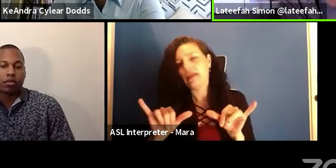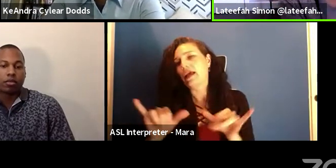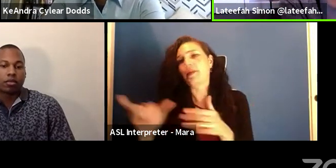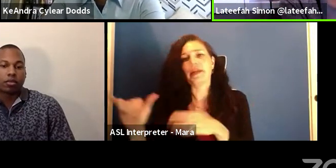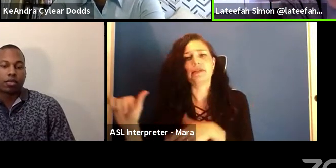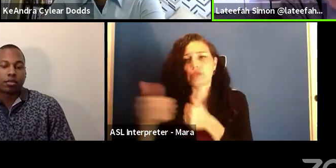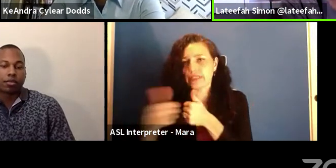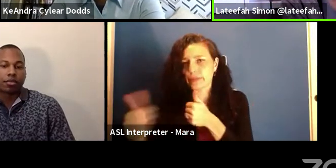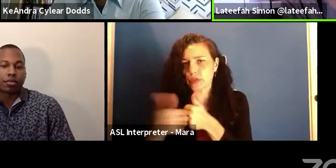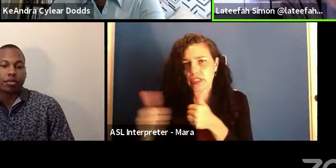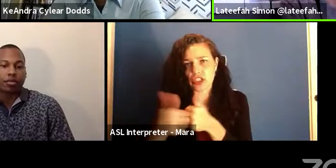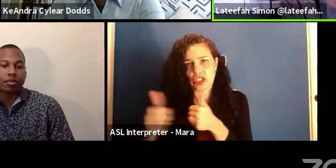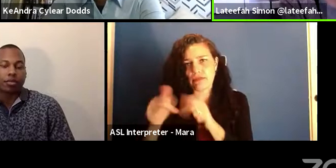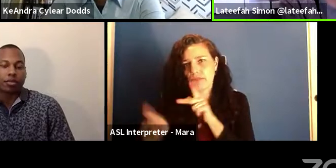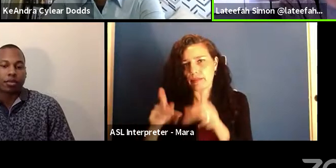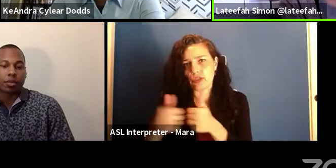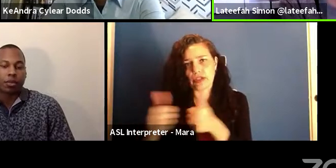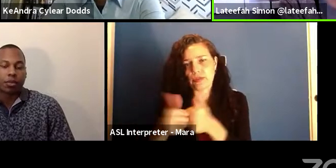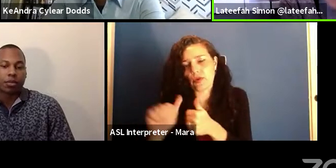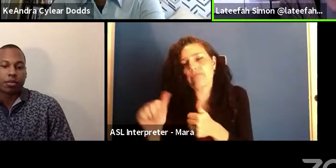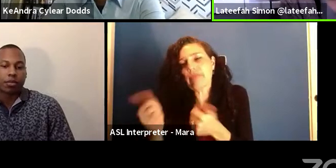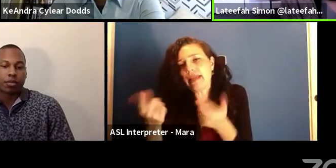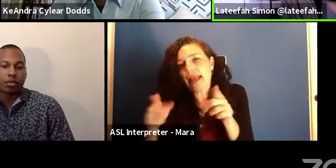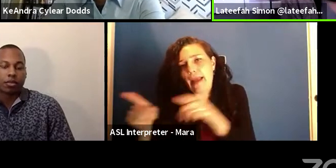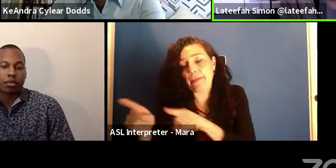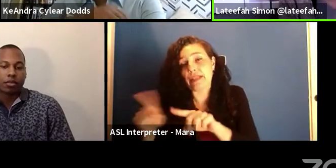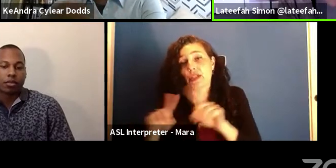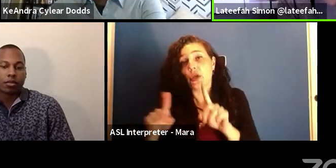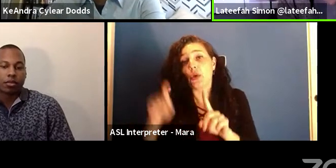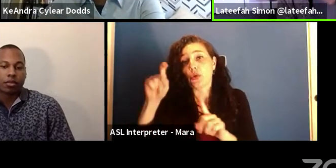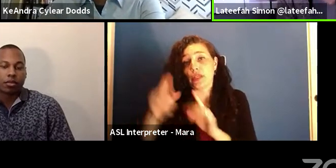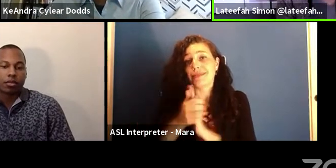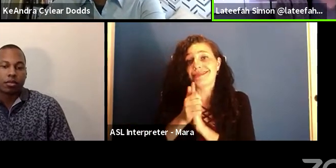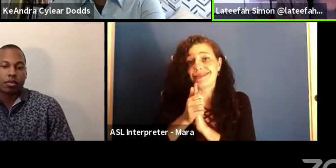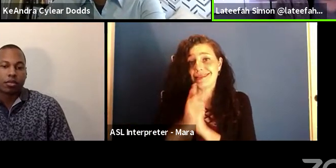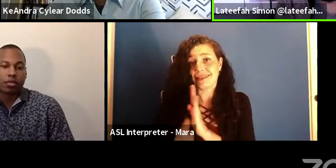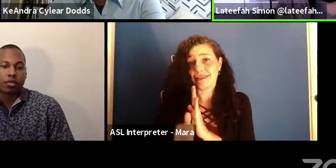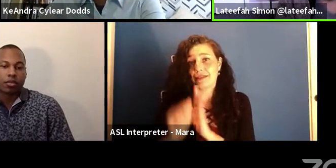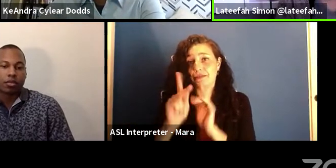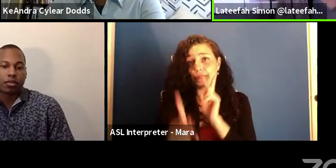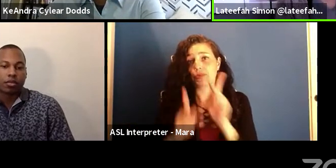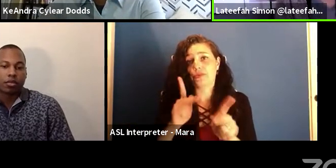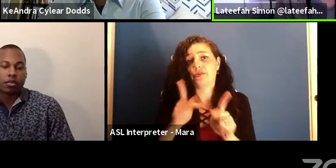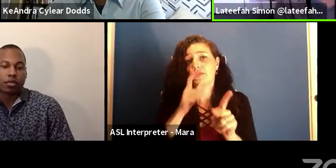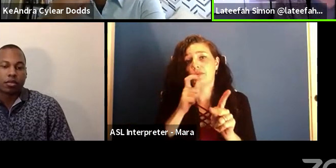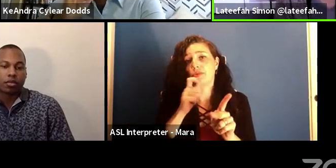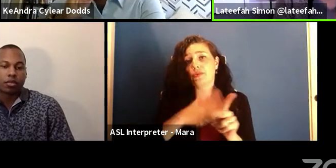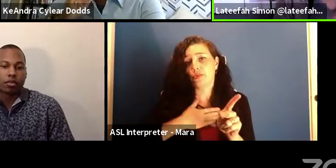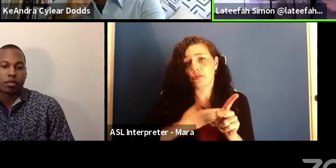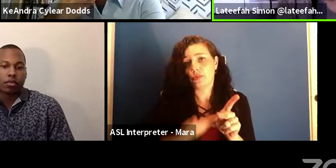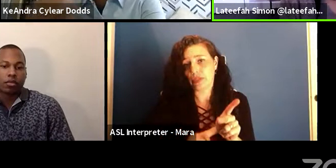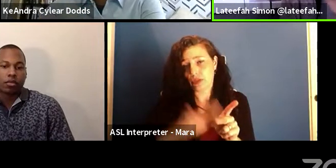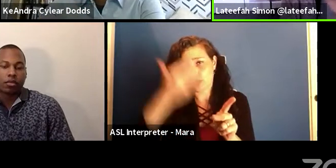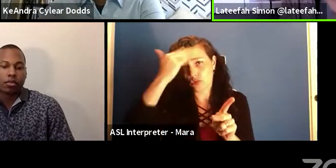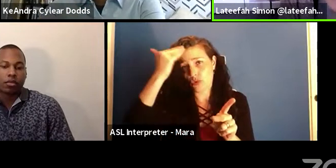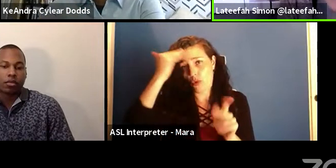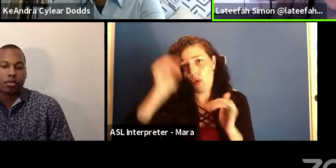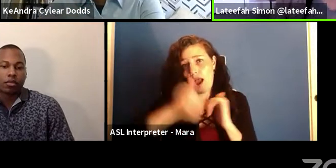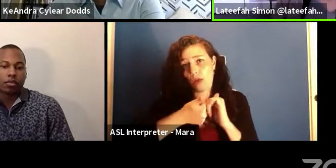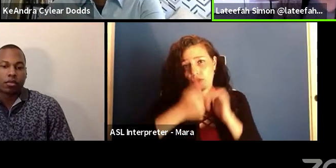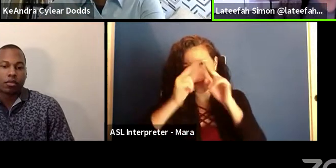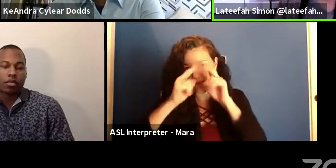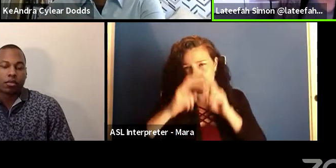most trained and skilled to deal with deep deferral, a deep prevention and investigation, focus on